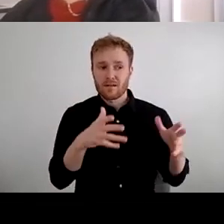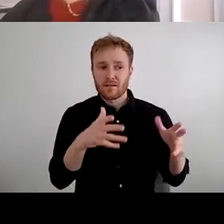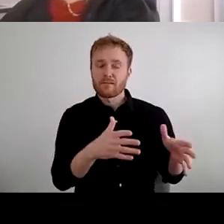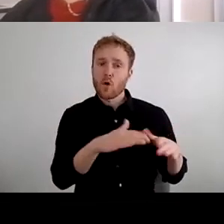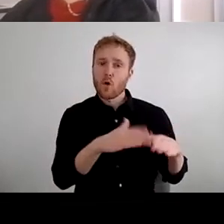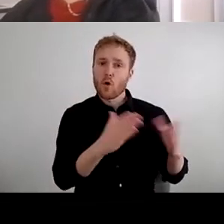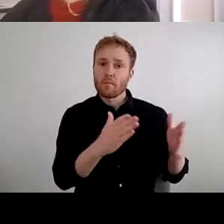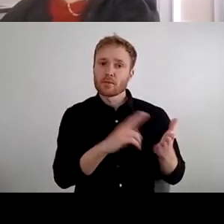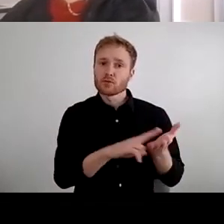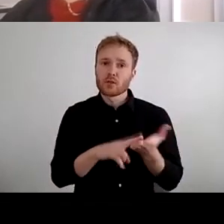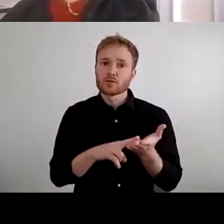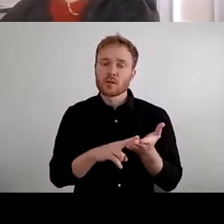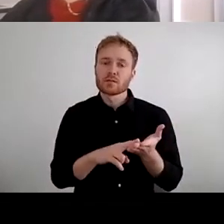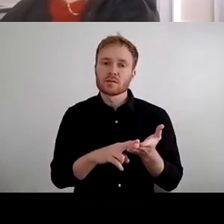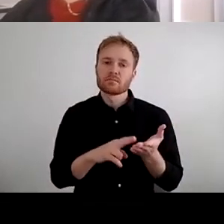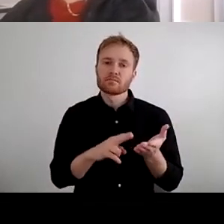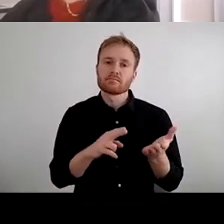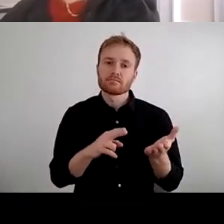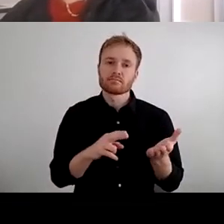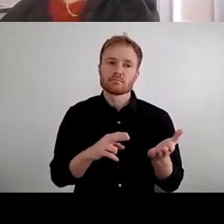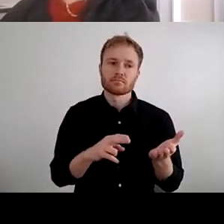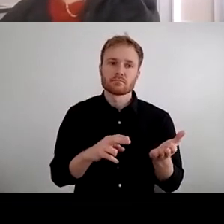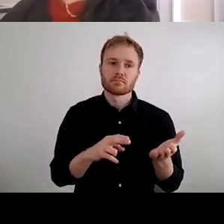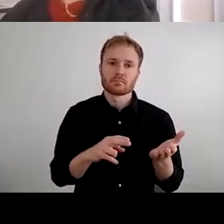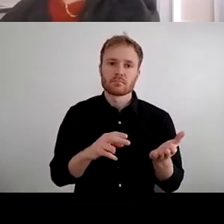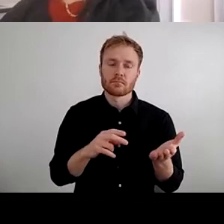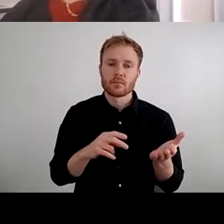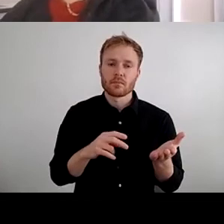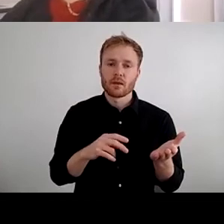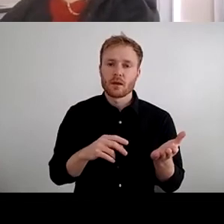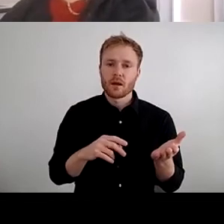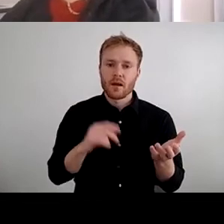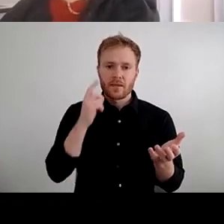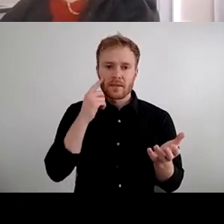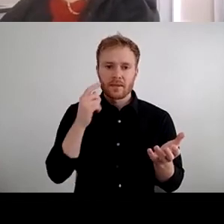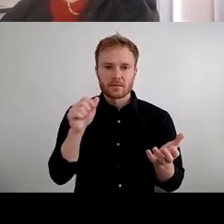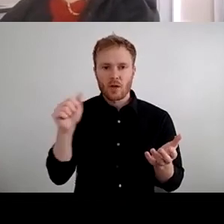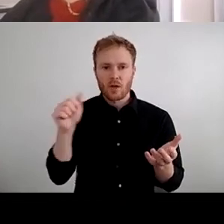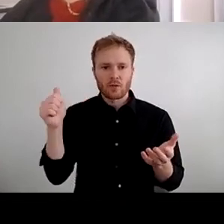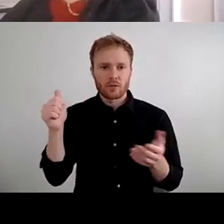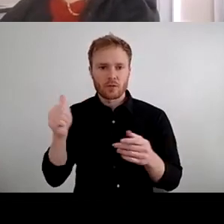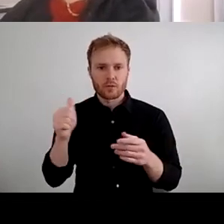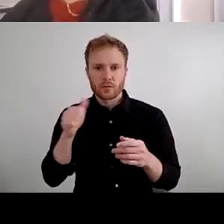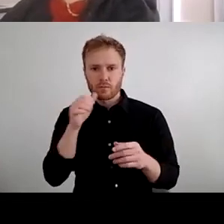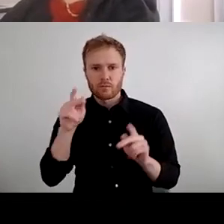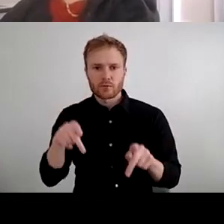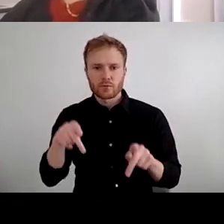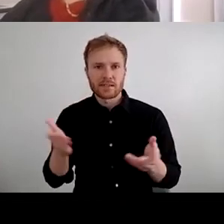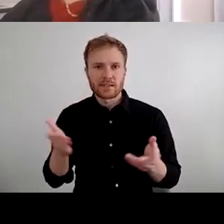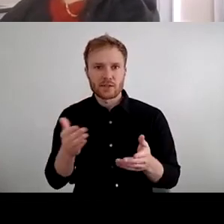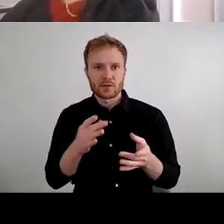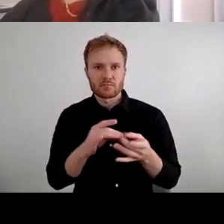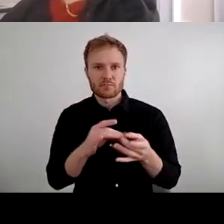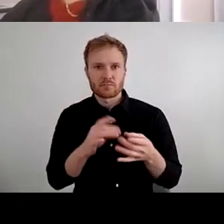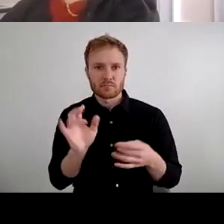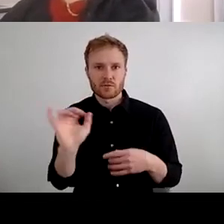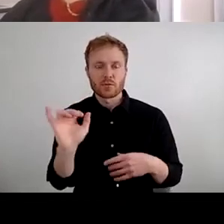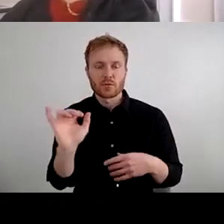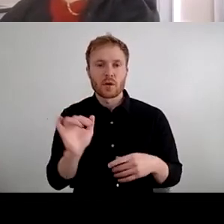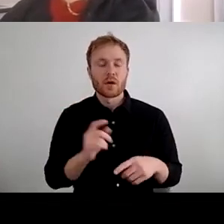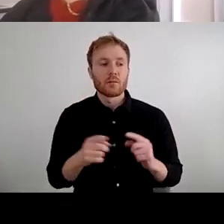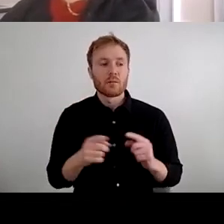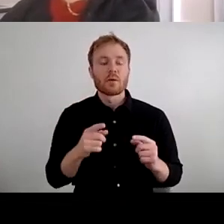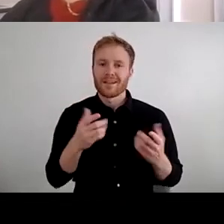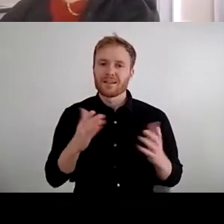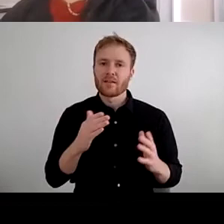did work with procurement, but I believe Jen Olzinger is on also to speak to it. It allows us to have fire and EMS